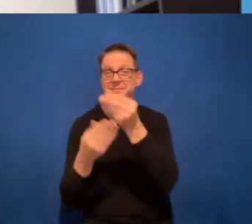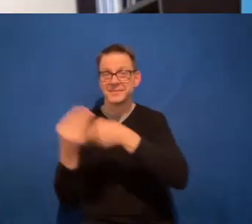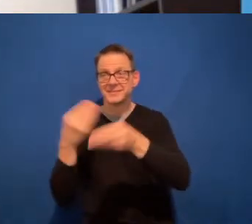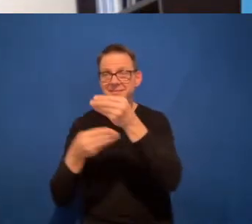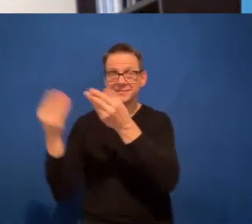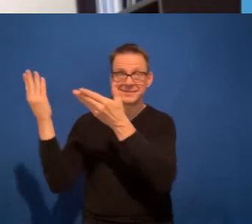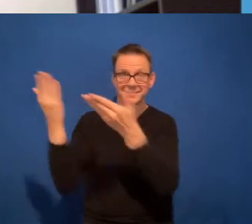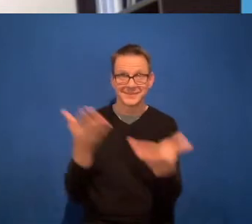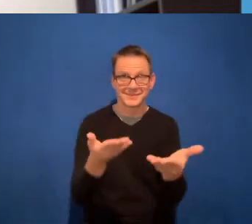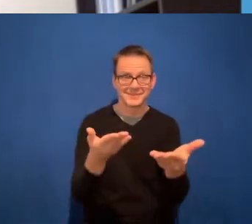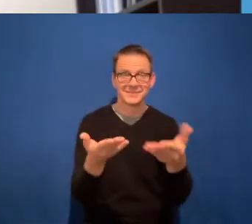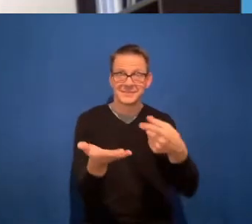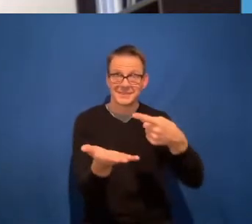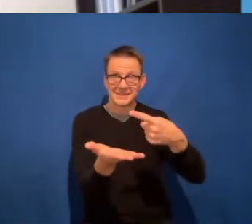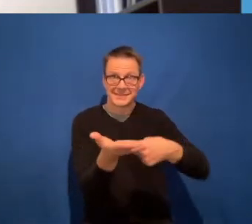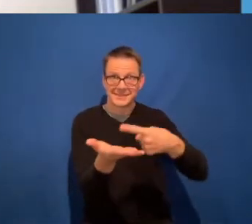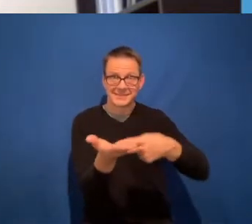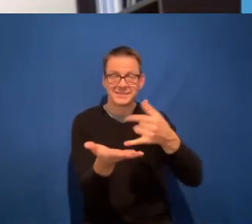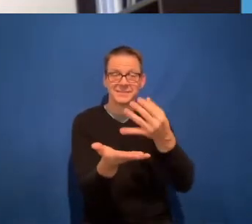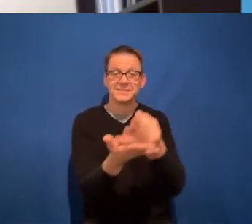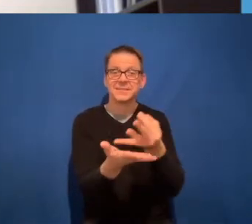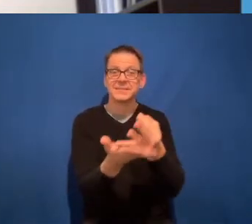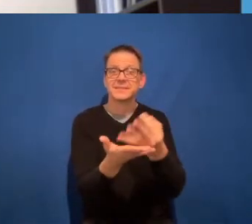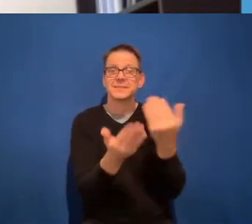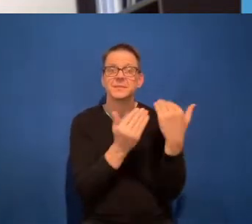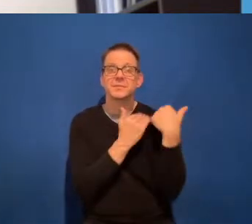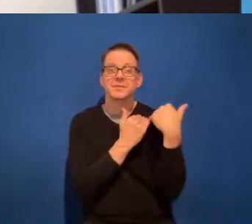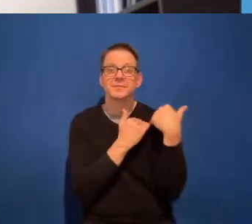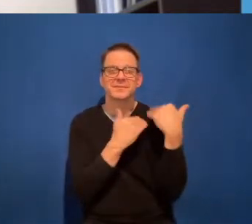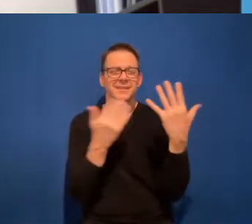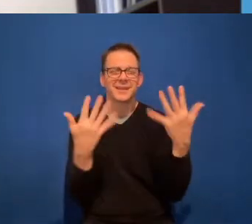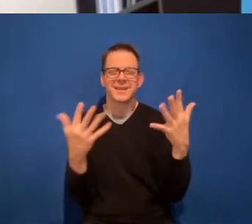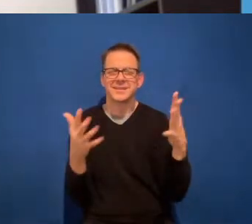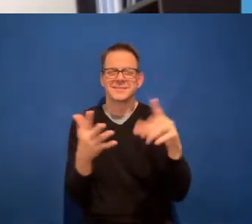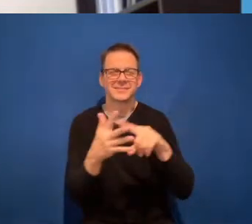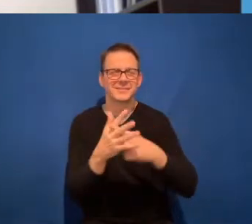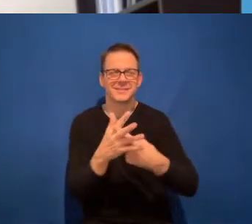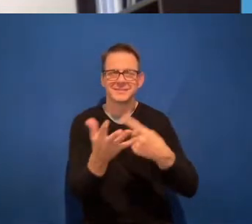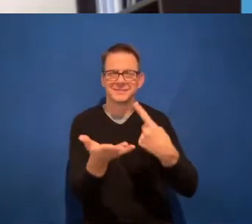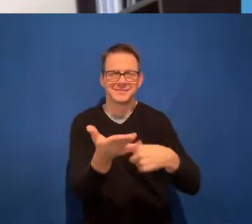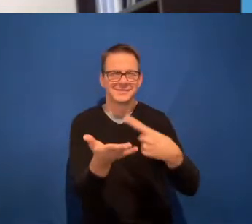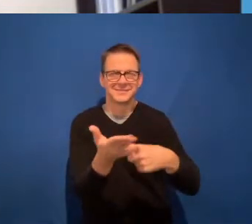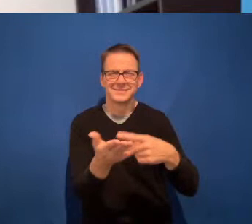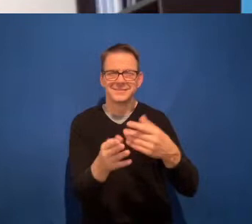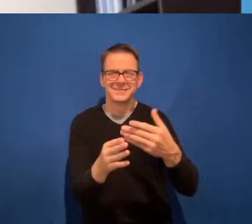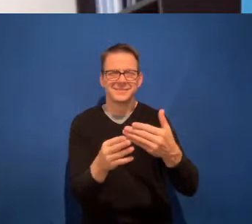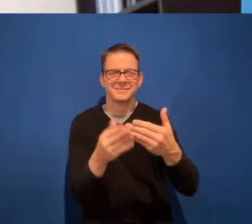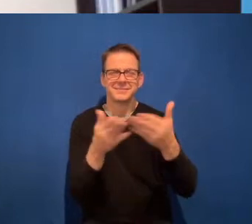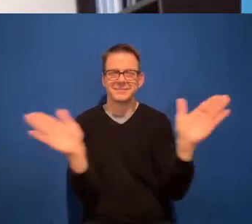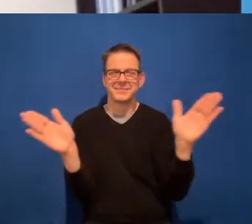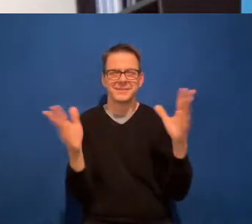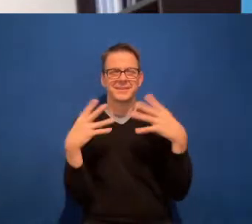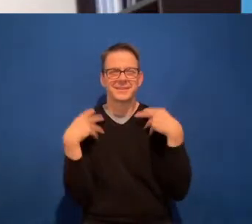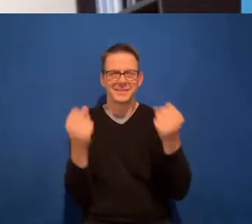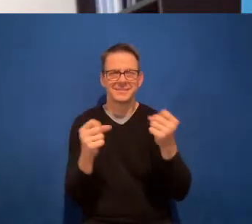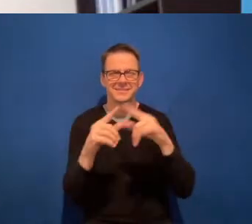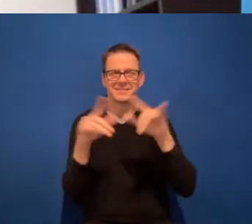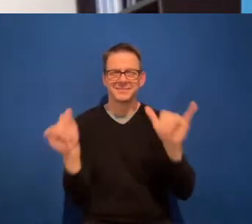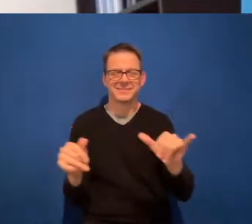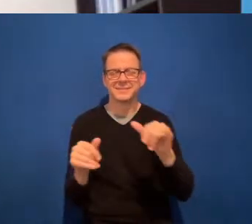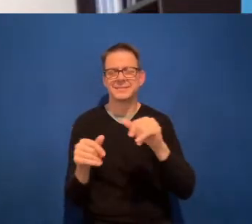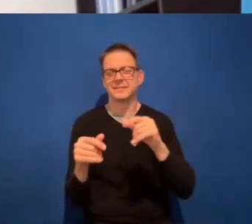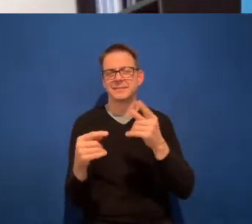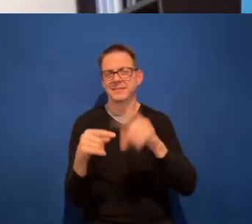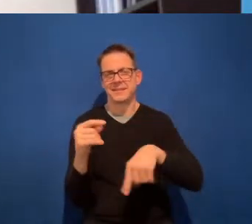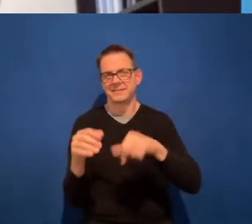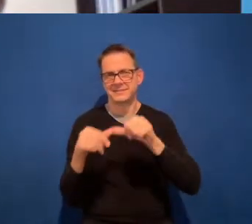already seeing the narrative coming from the government that our public healthcare system is unsustainable, is when we're going to need